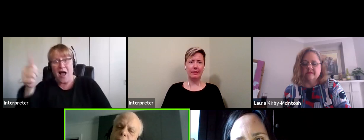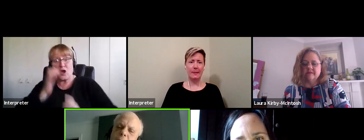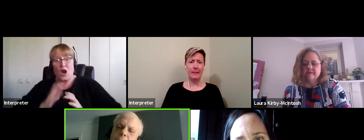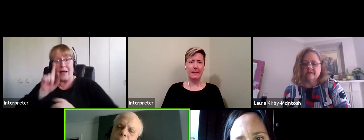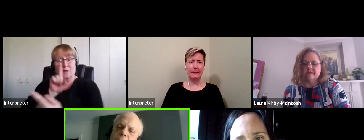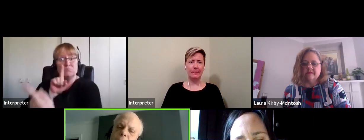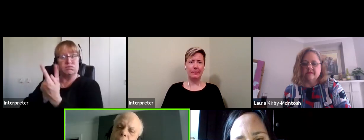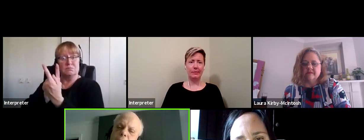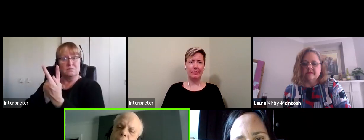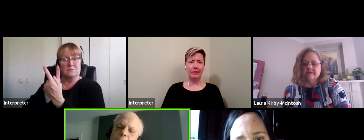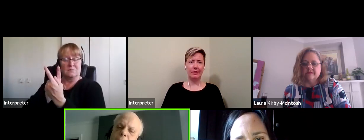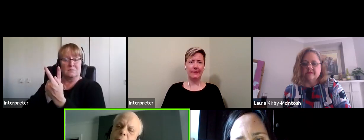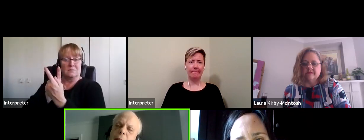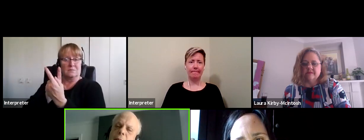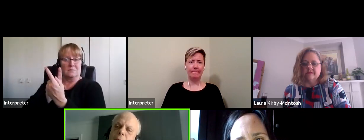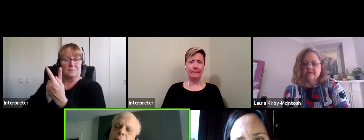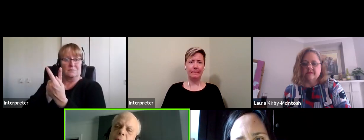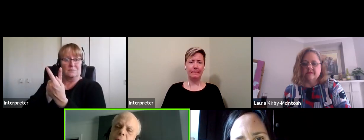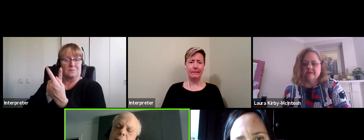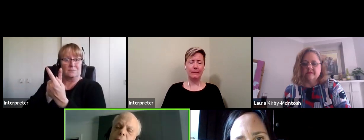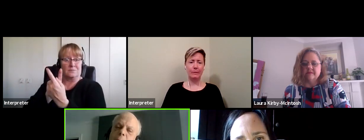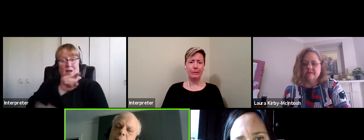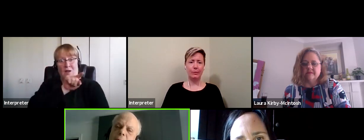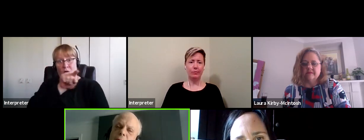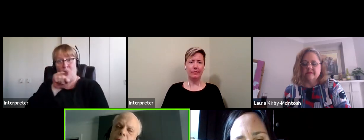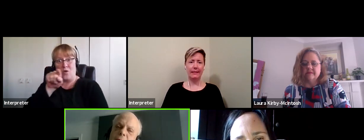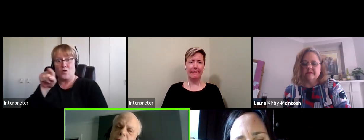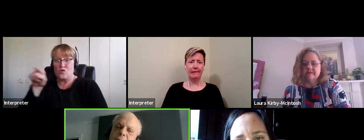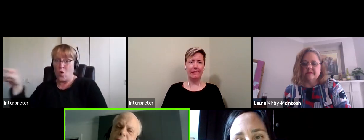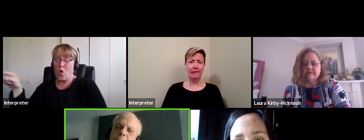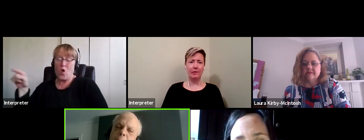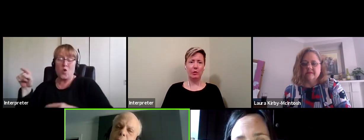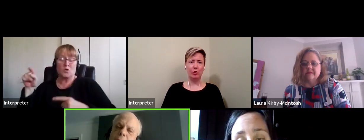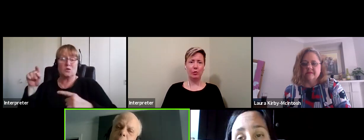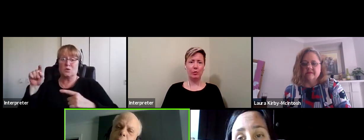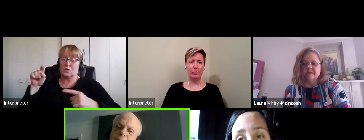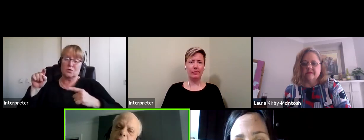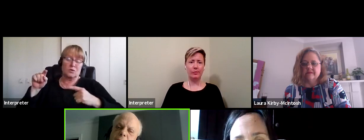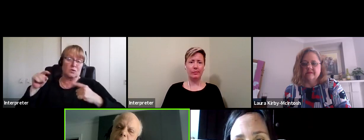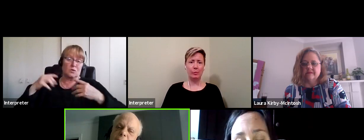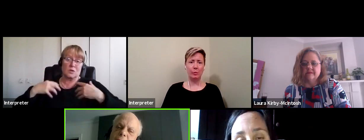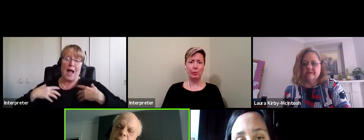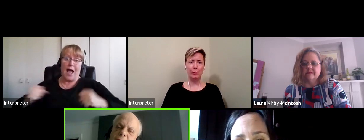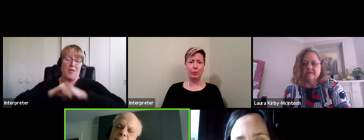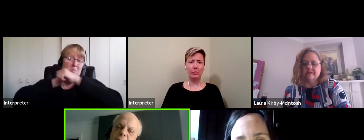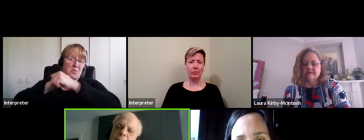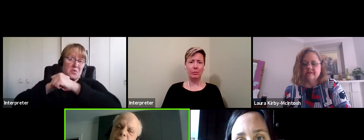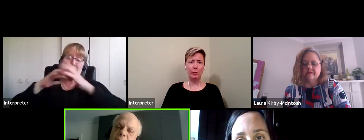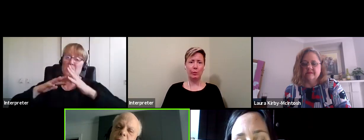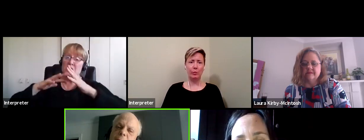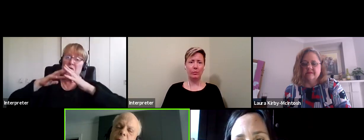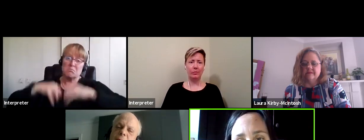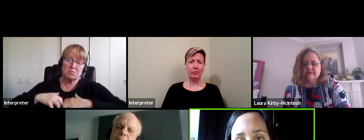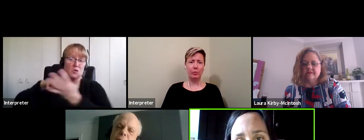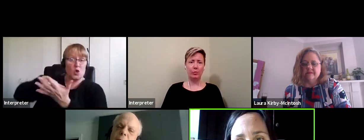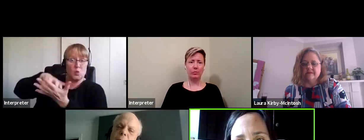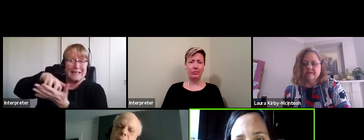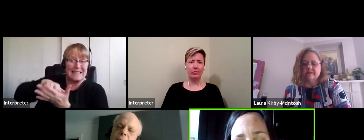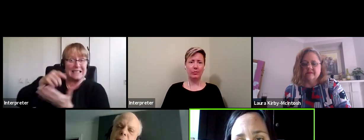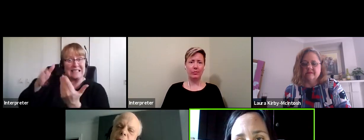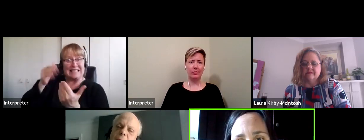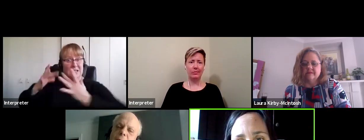The folks that you serve are among those who can have immune deficiencies, can be more exposed to contract this disease. Yes. And